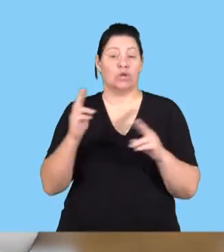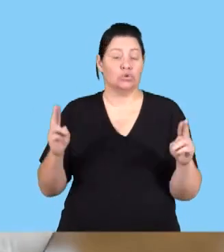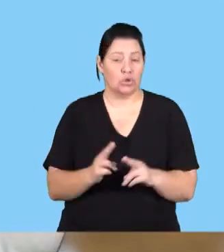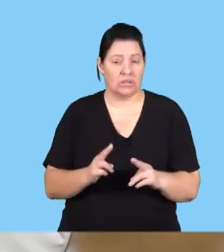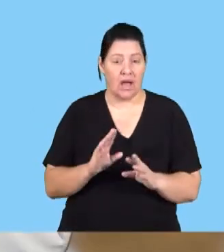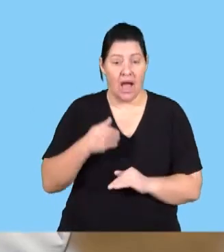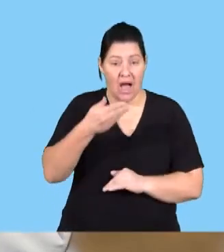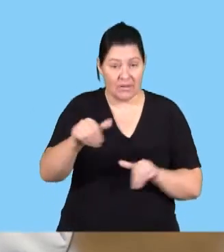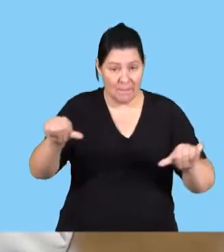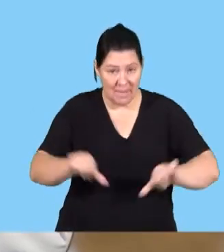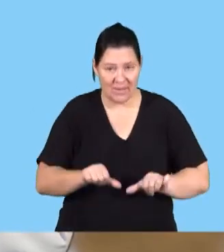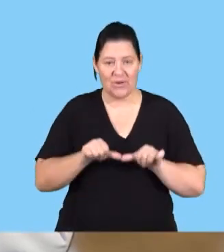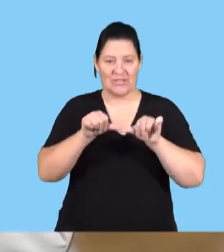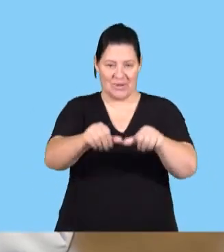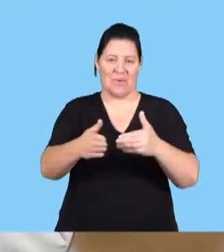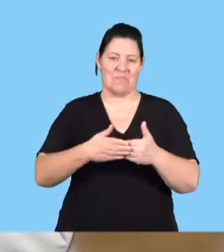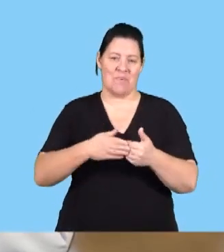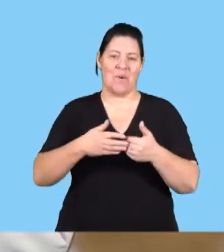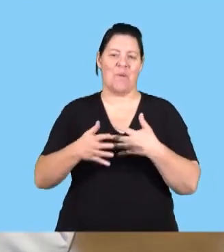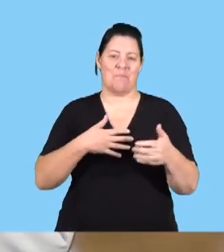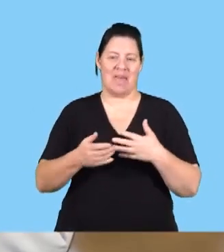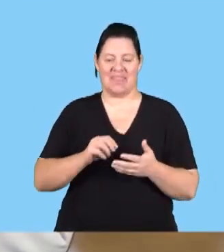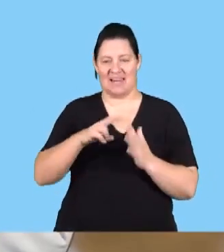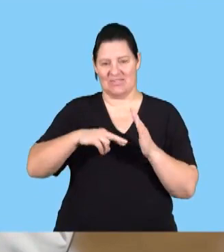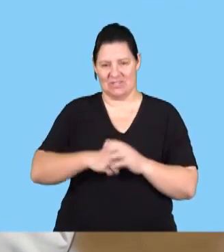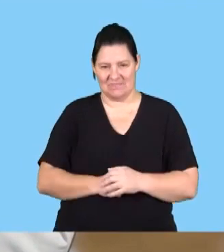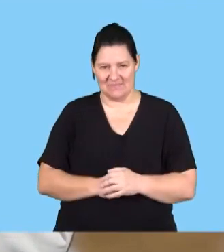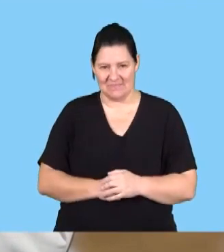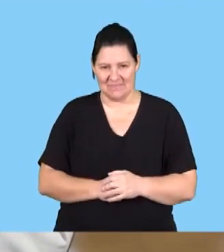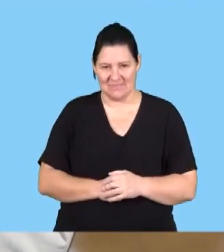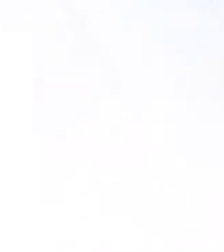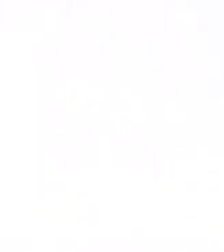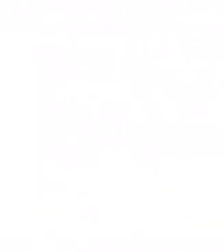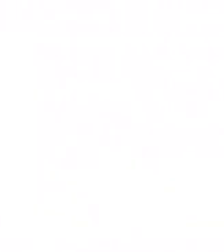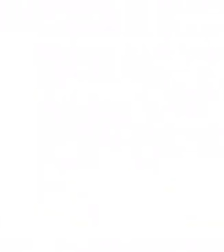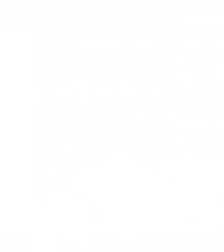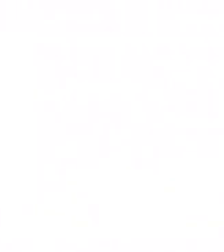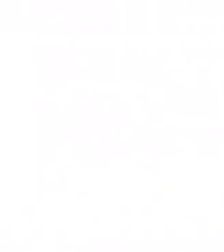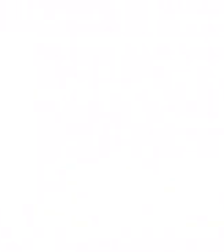take a short break. After the break, we'll continue with some more mathematical literacy. See you now.